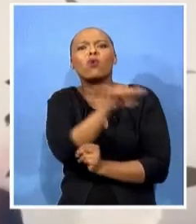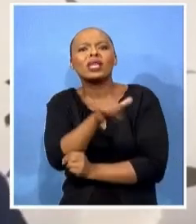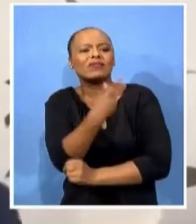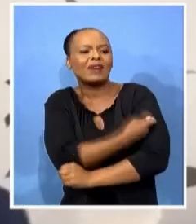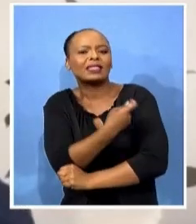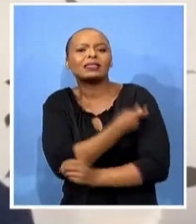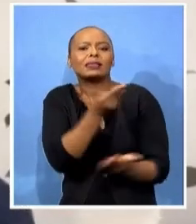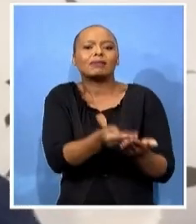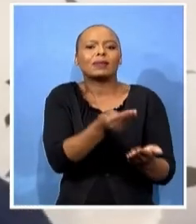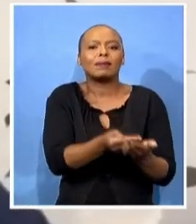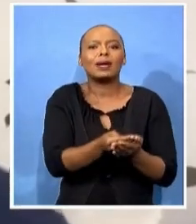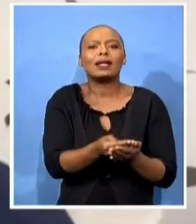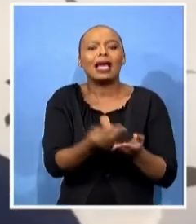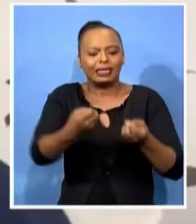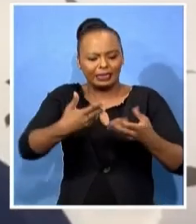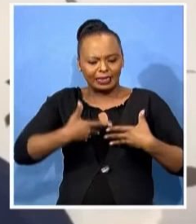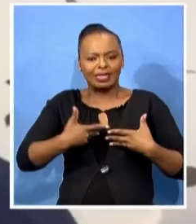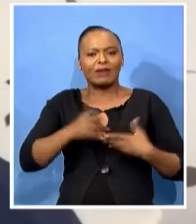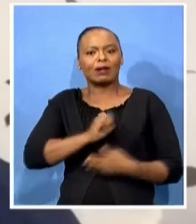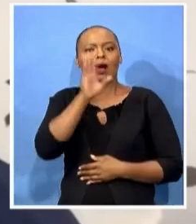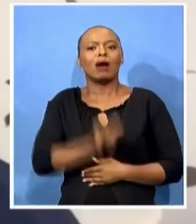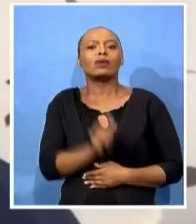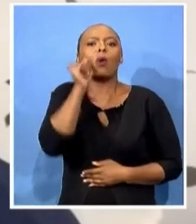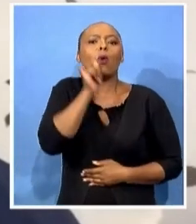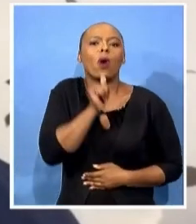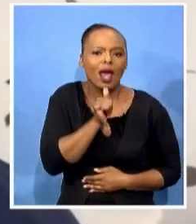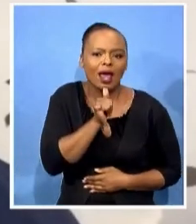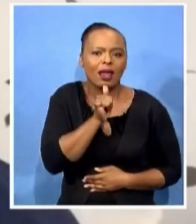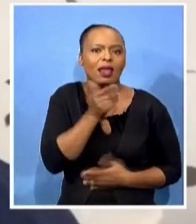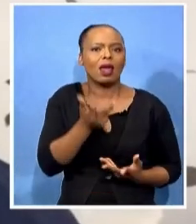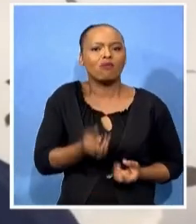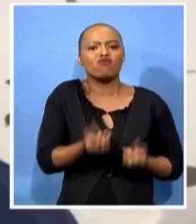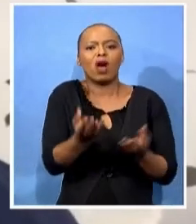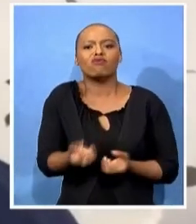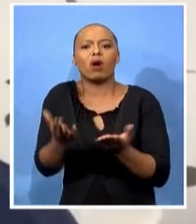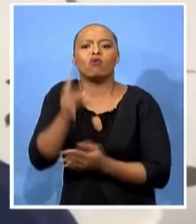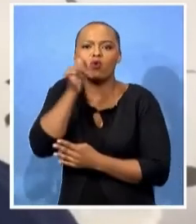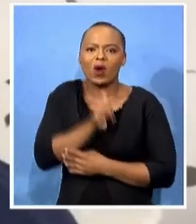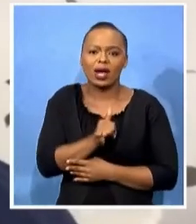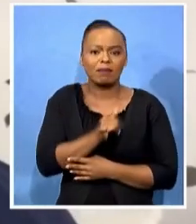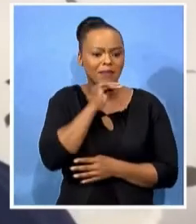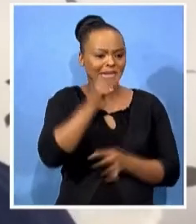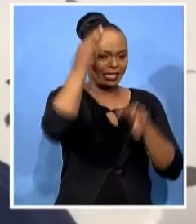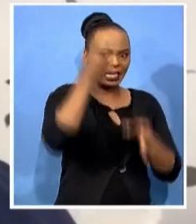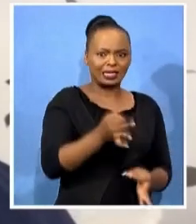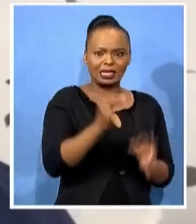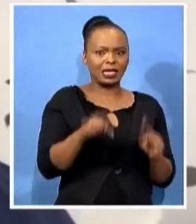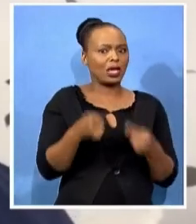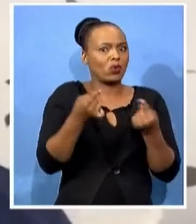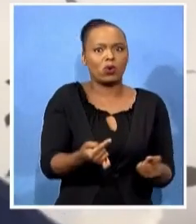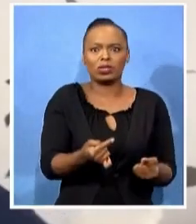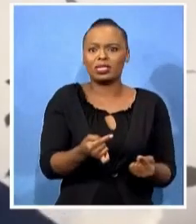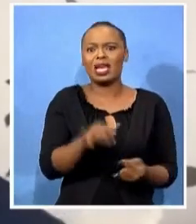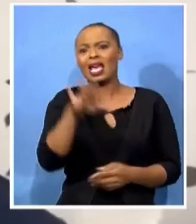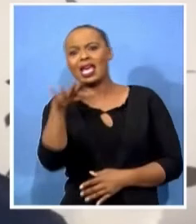an objective decision on whether or not some of these options are way too